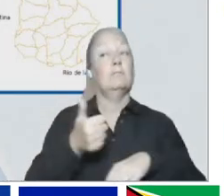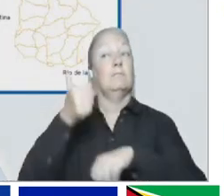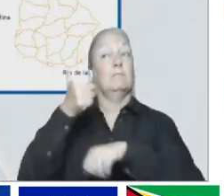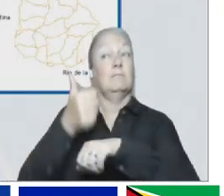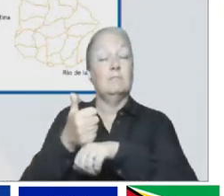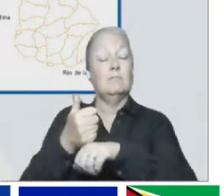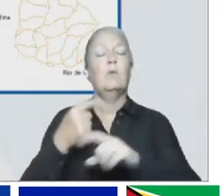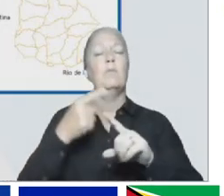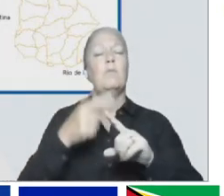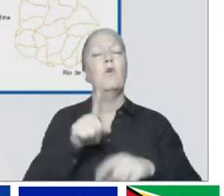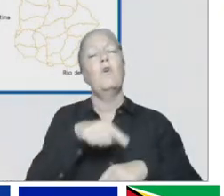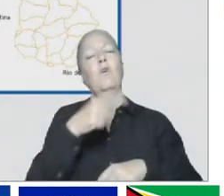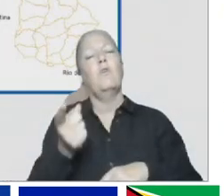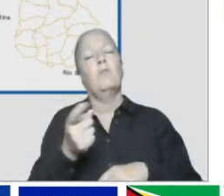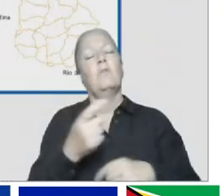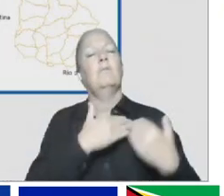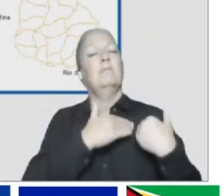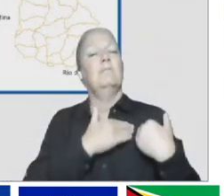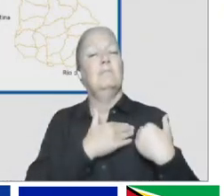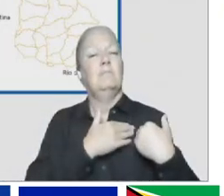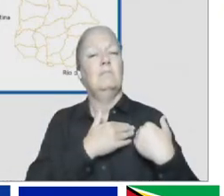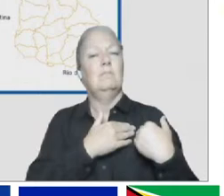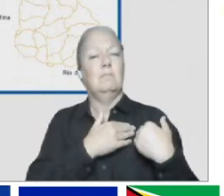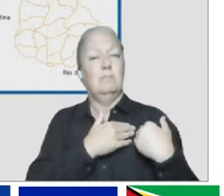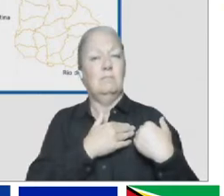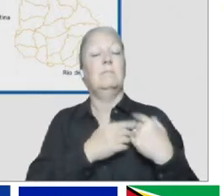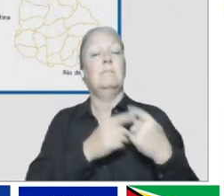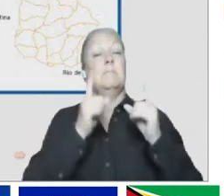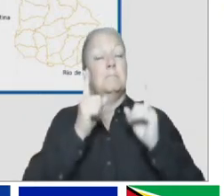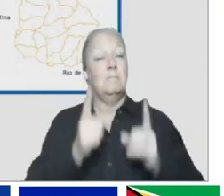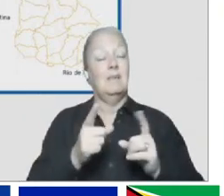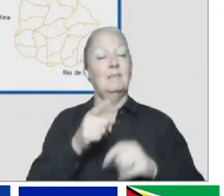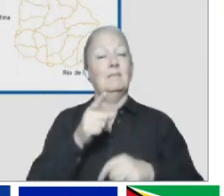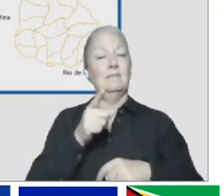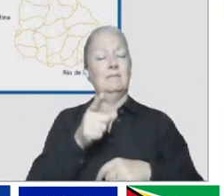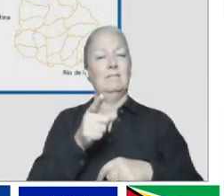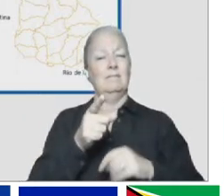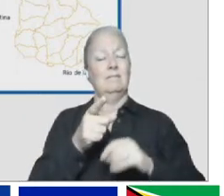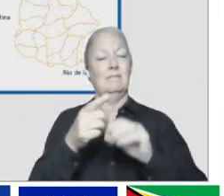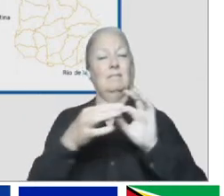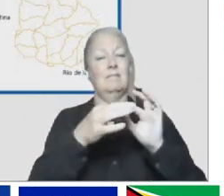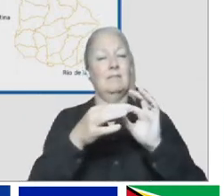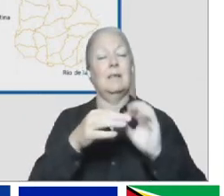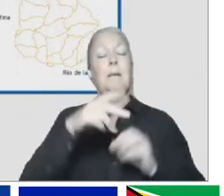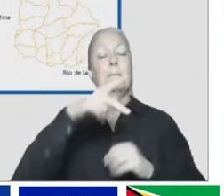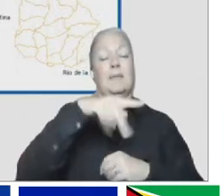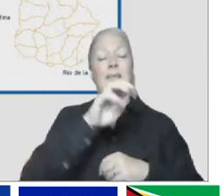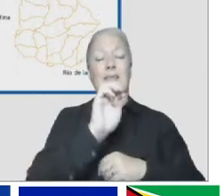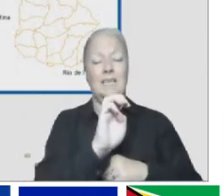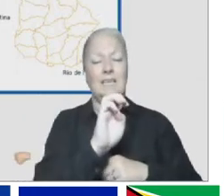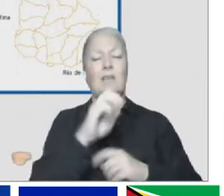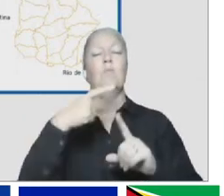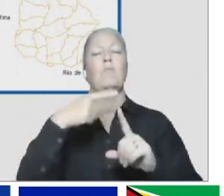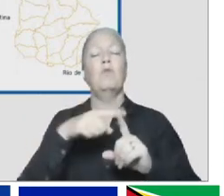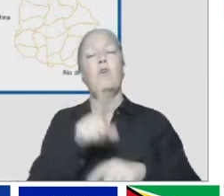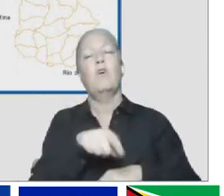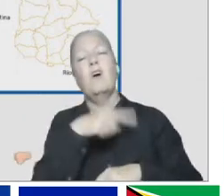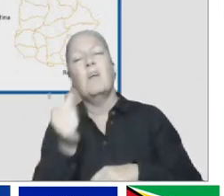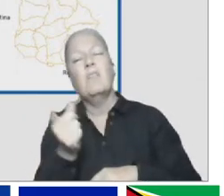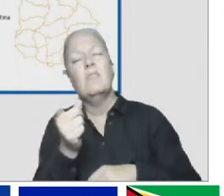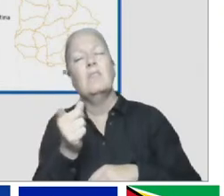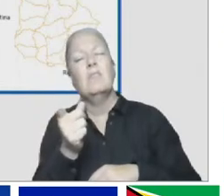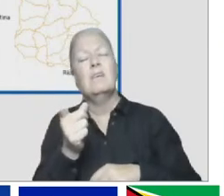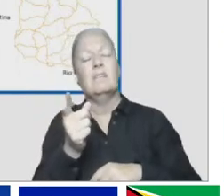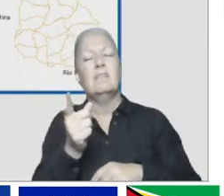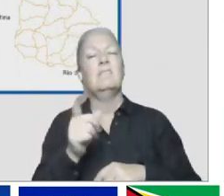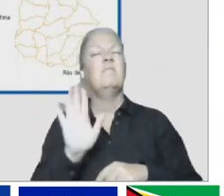be the link between the PE and other agents that make up the system at a department level, also